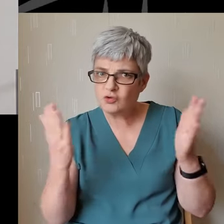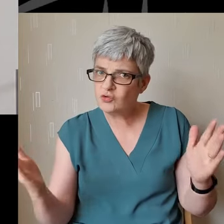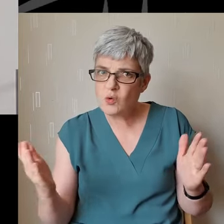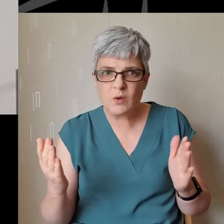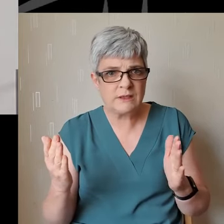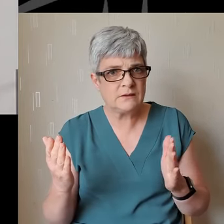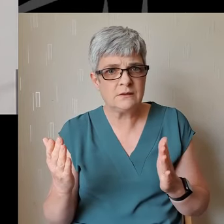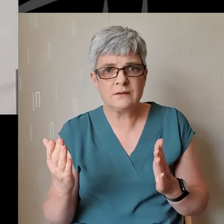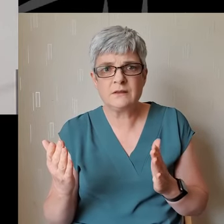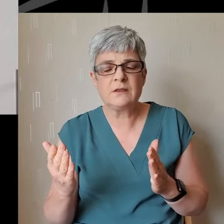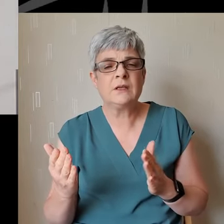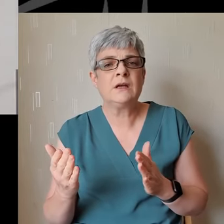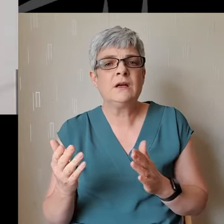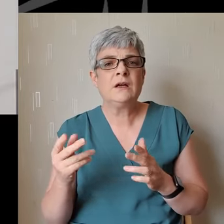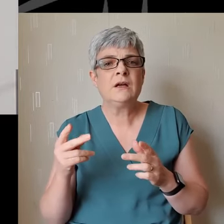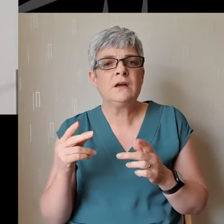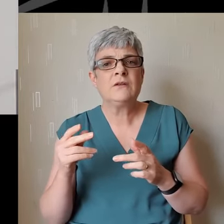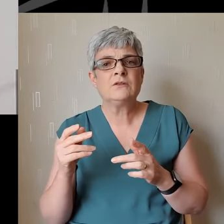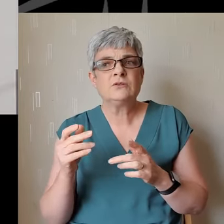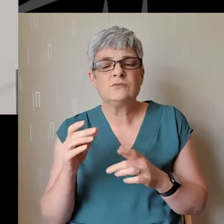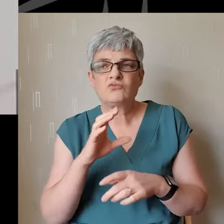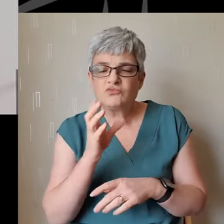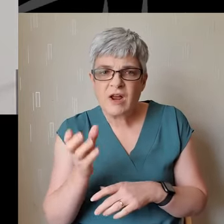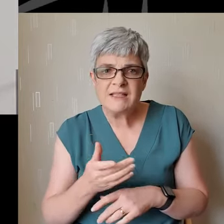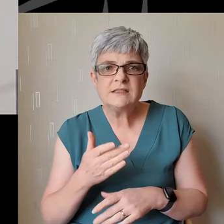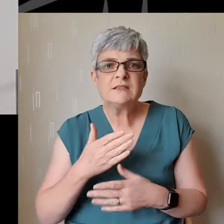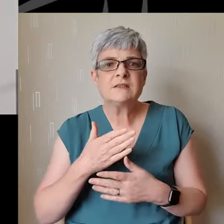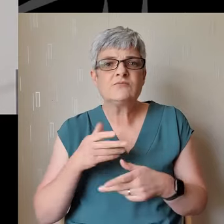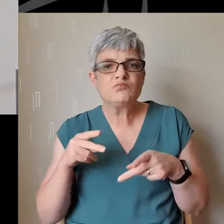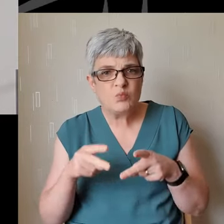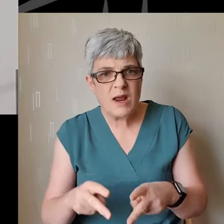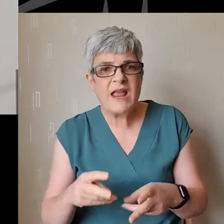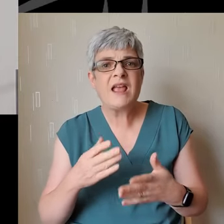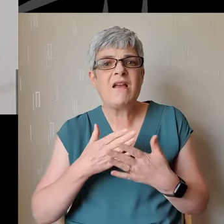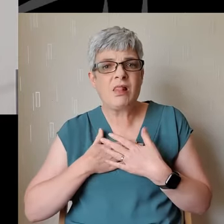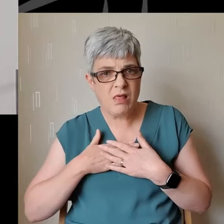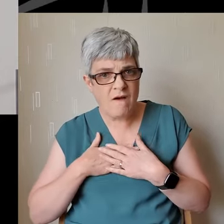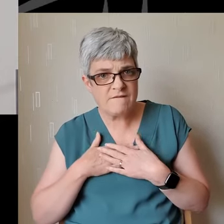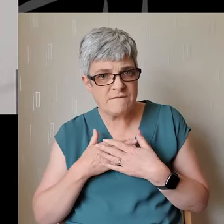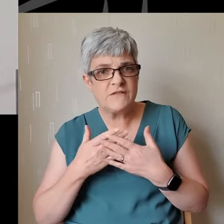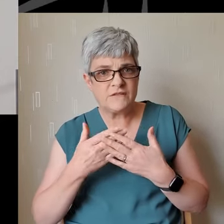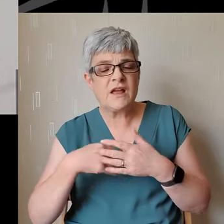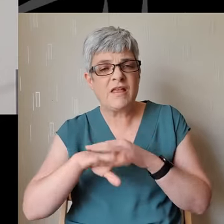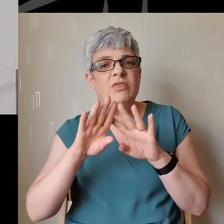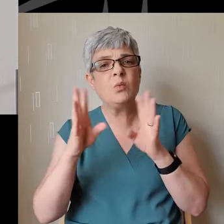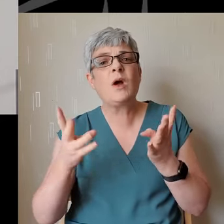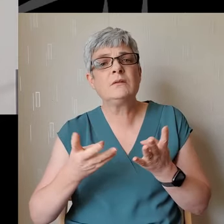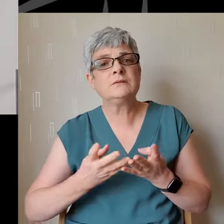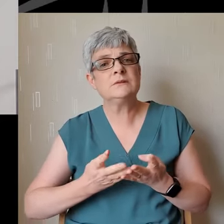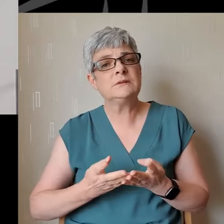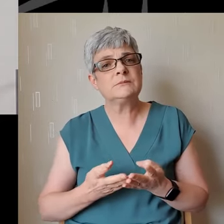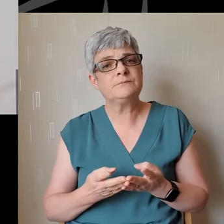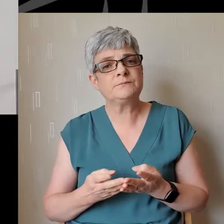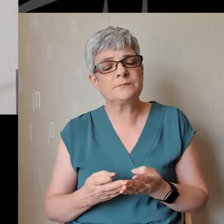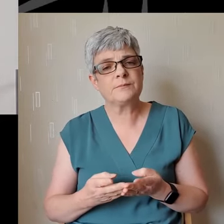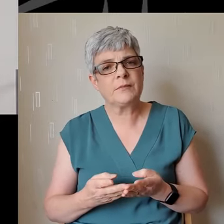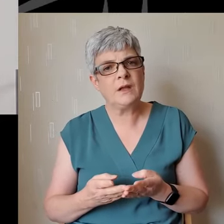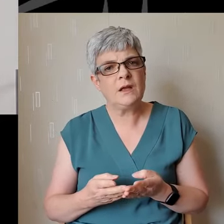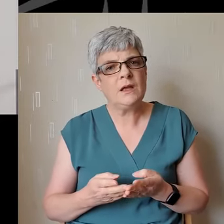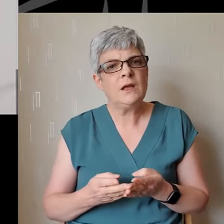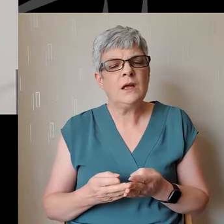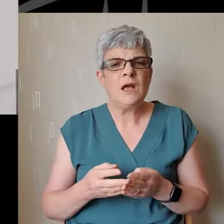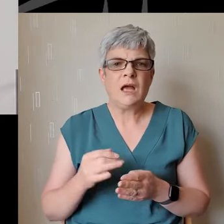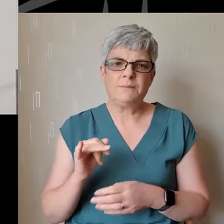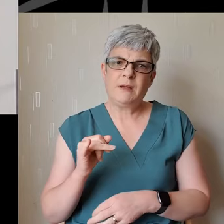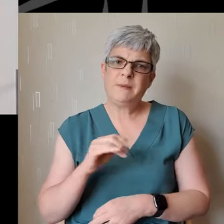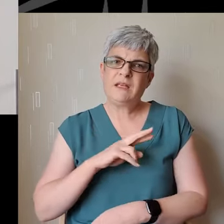shown the way and the love of Christ to the world around us. And part of the